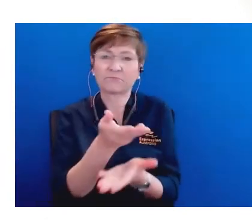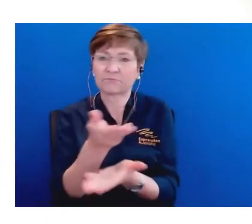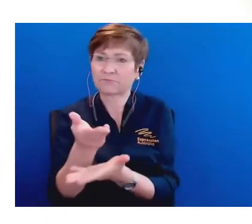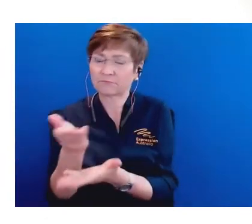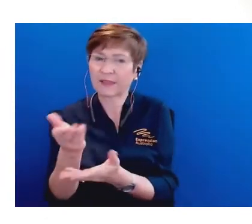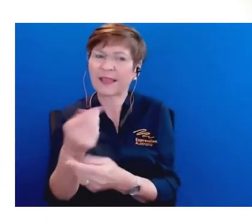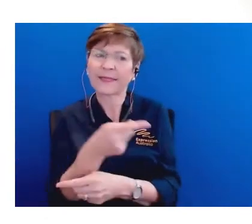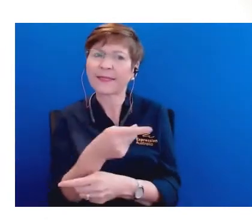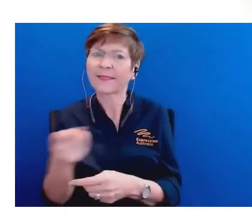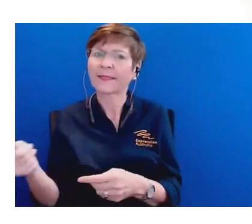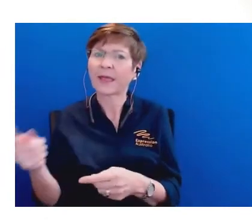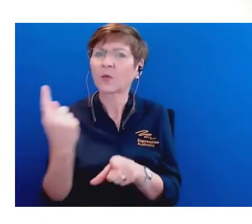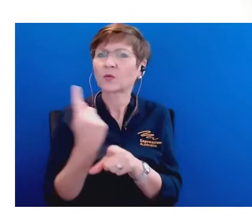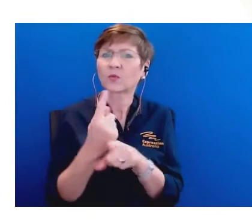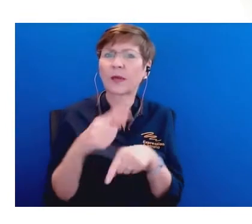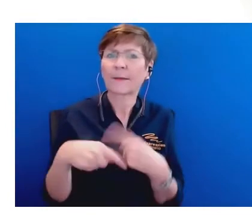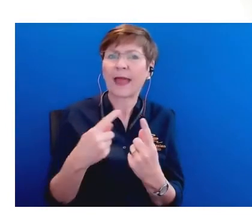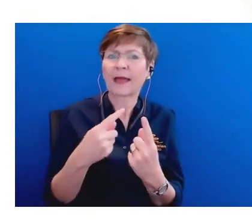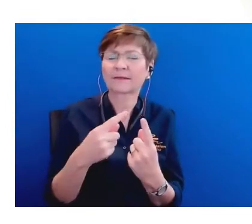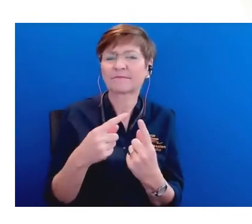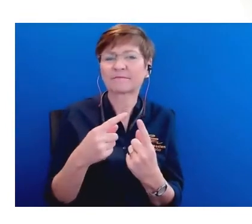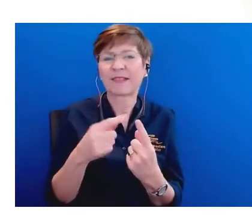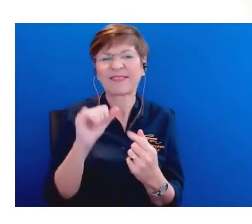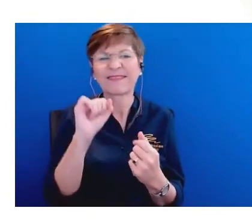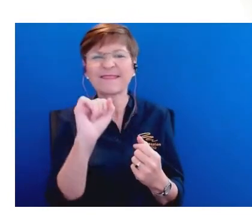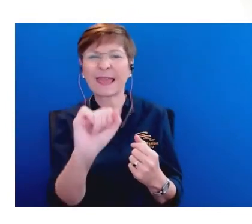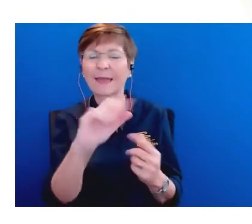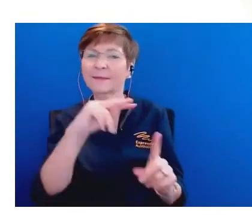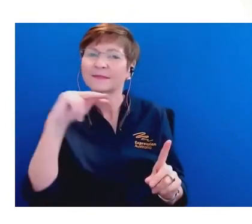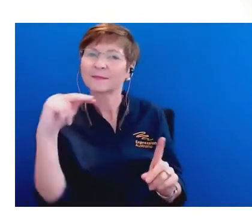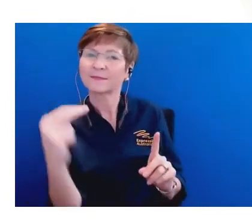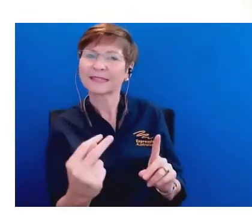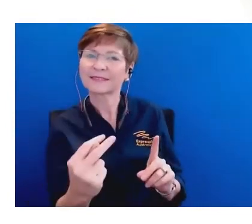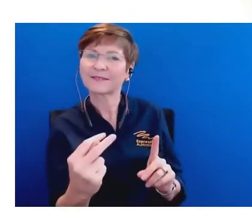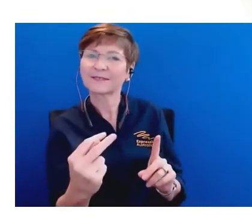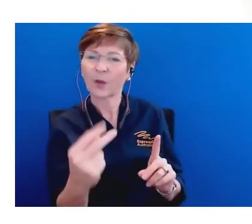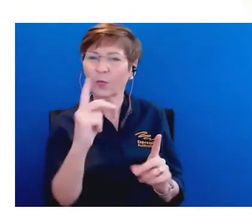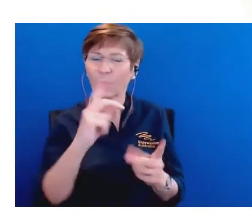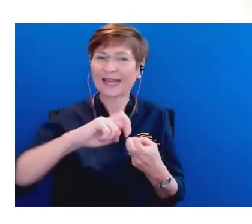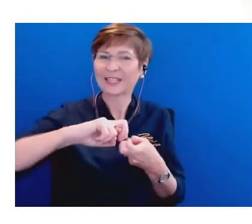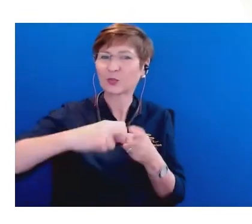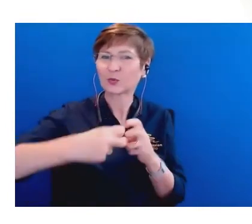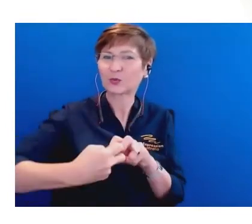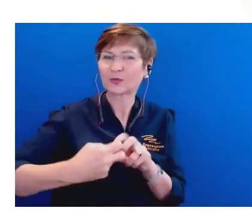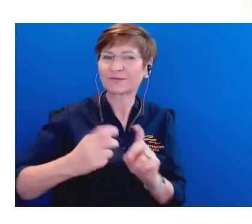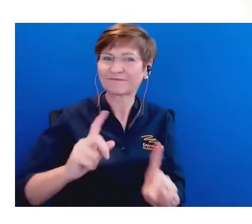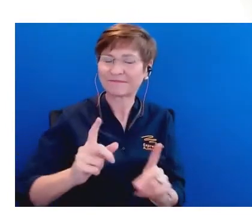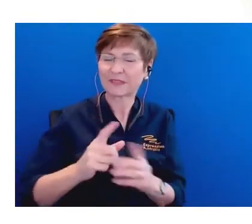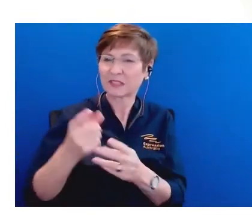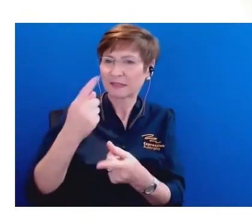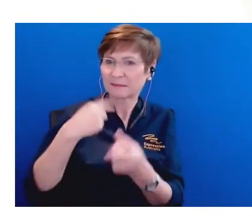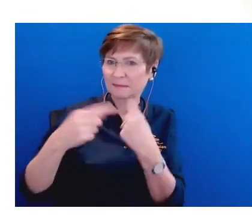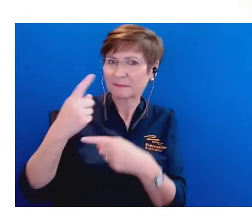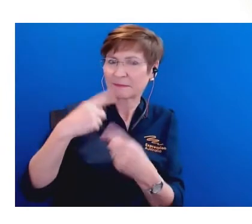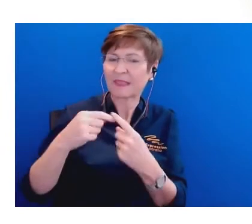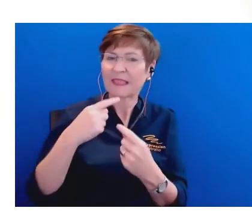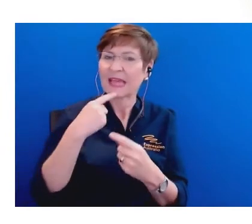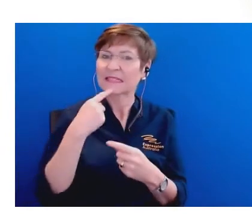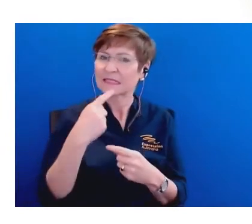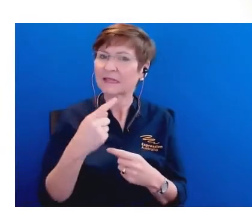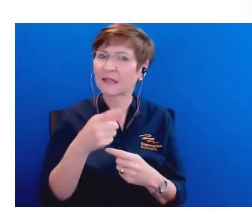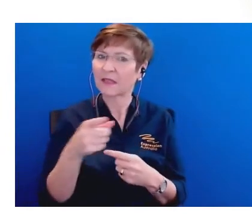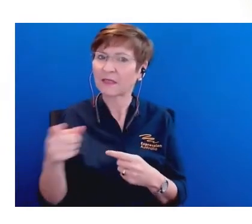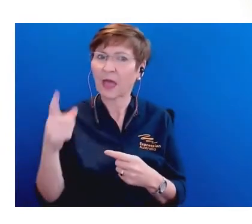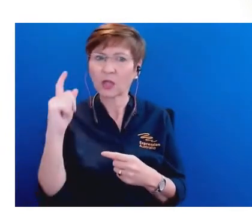related issues from the service provider perspective. And these included things like being concerned about meeting